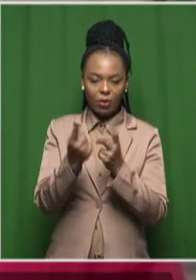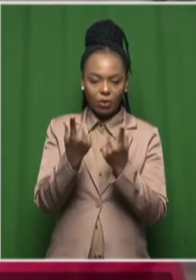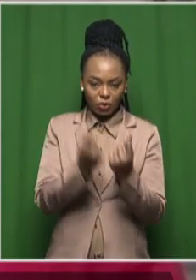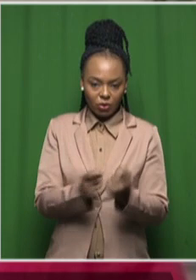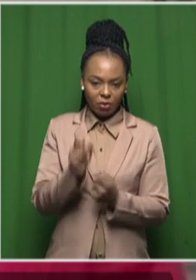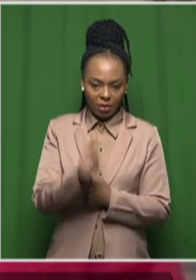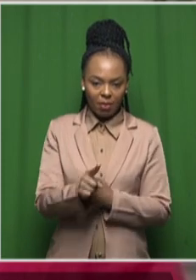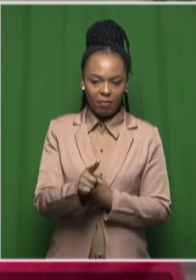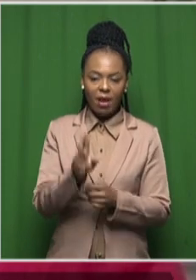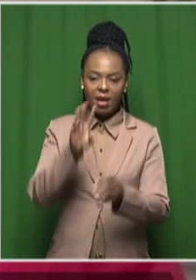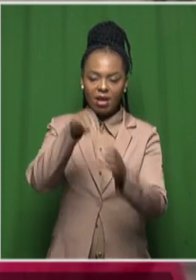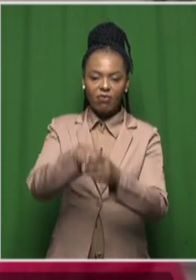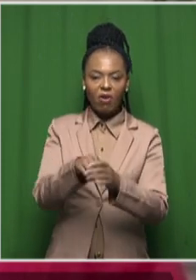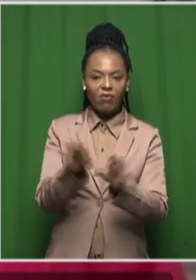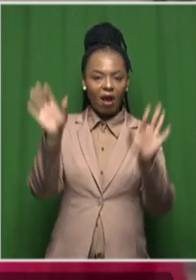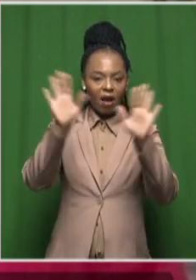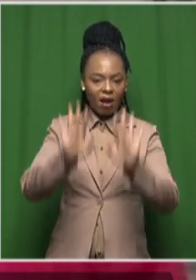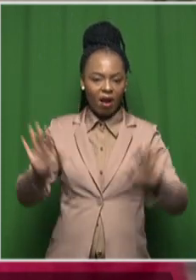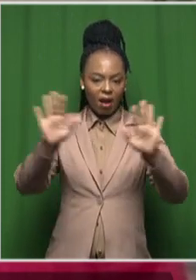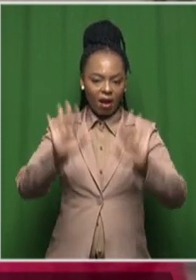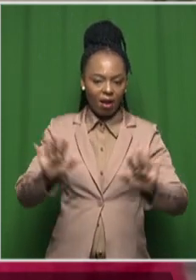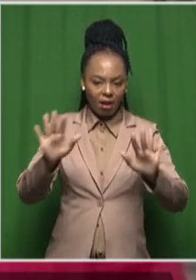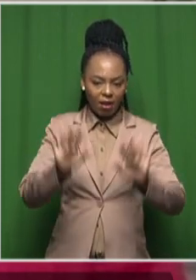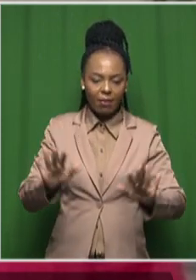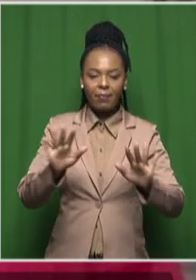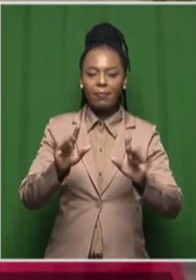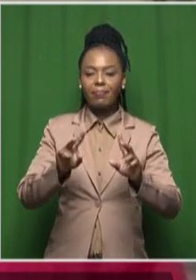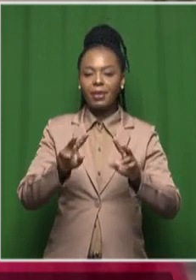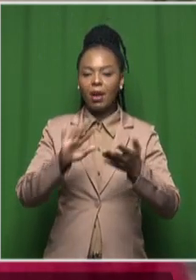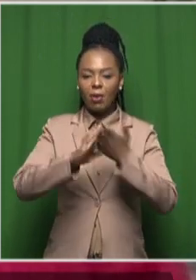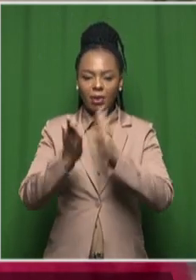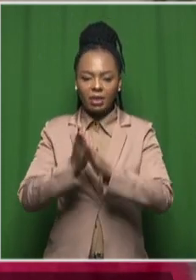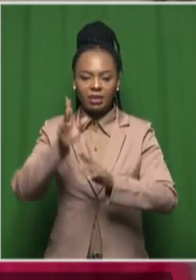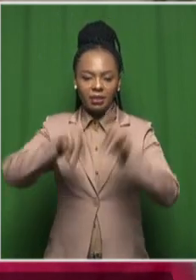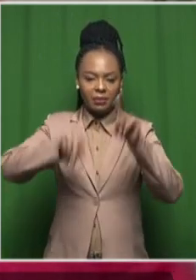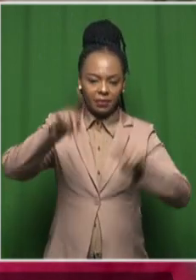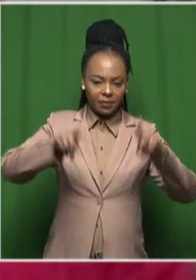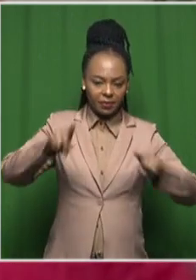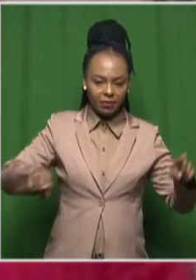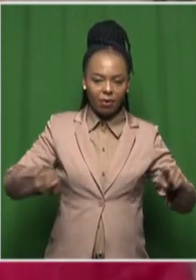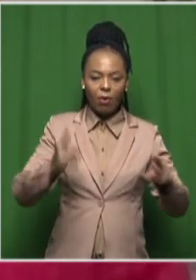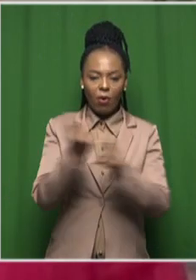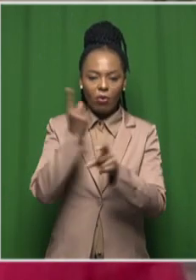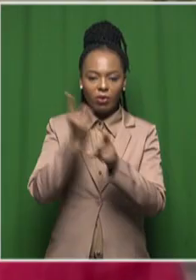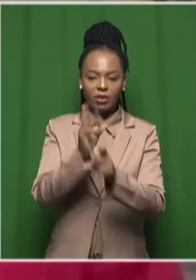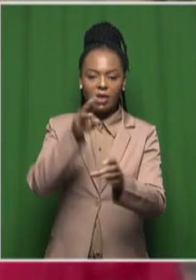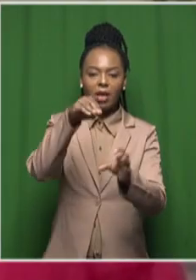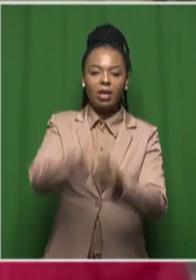of color, print and community, and we want to bring those values into our designs.